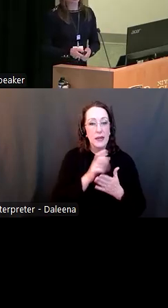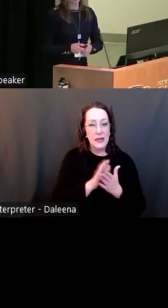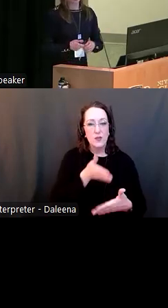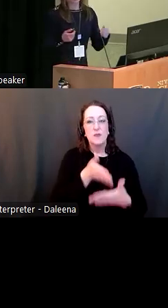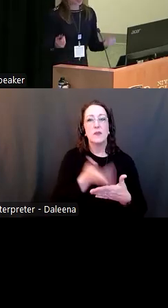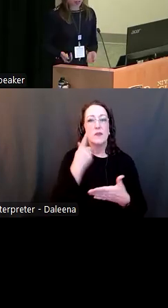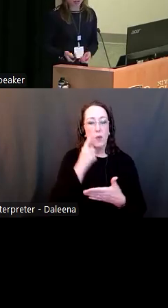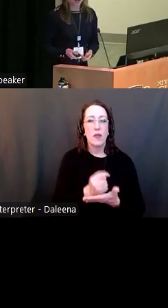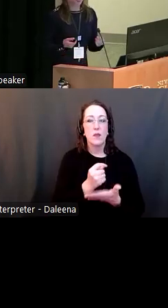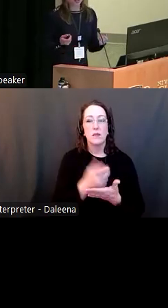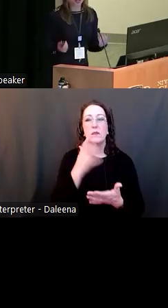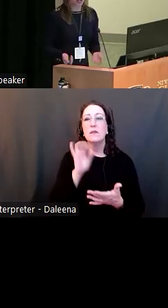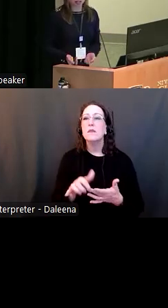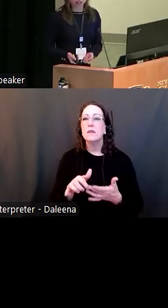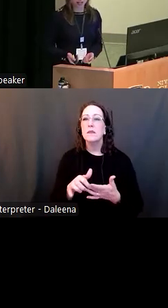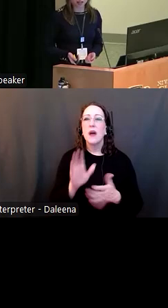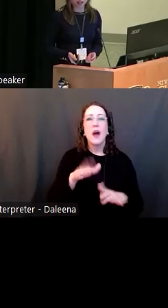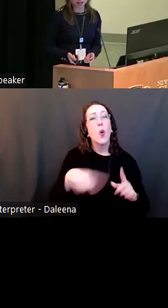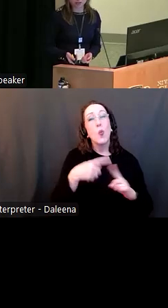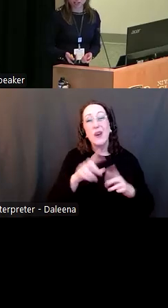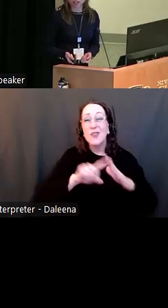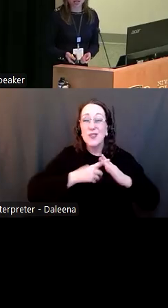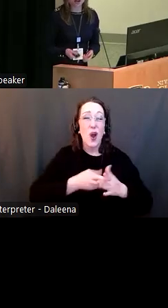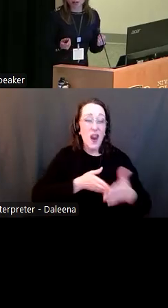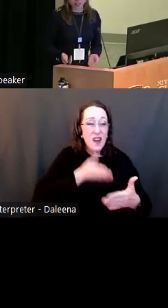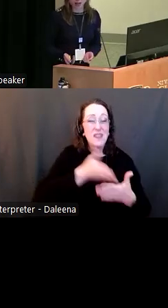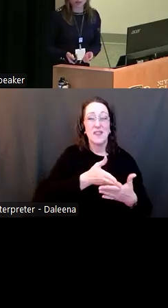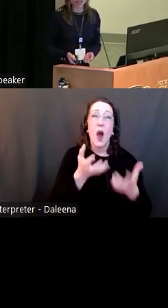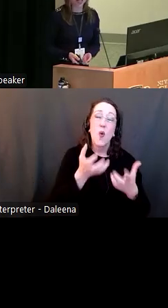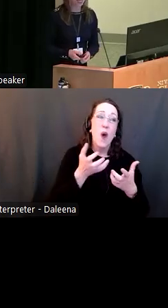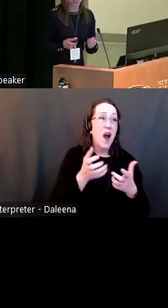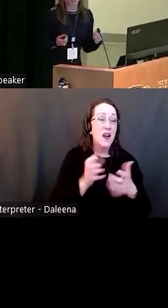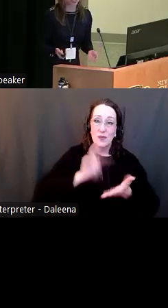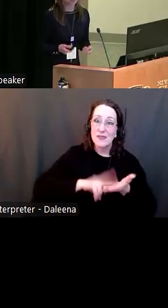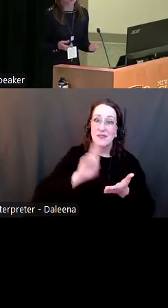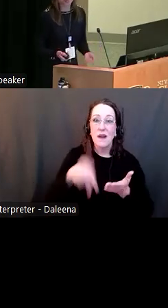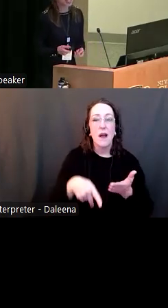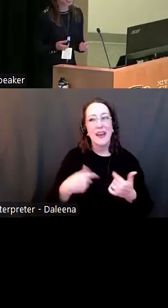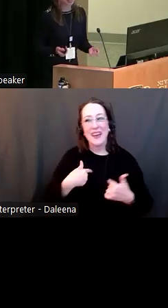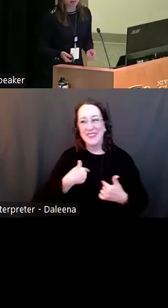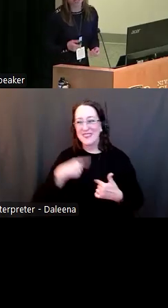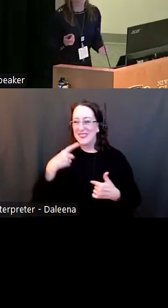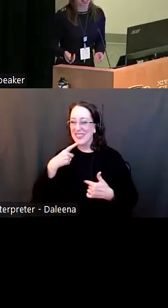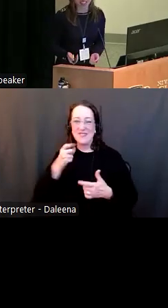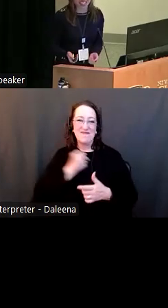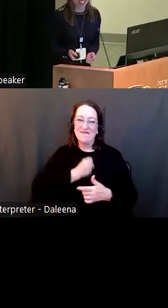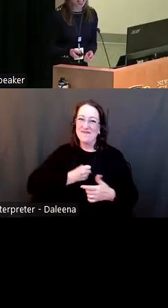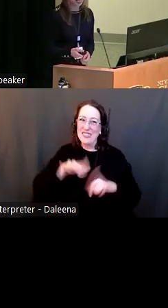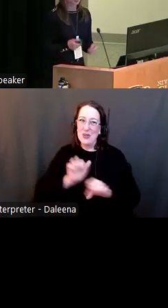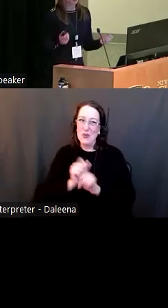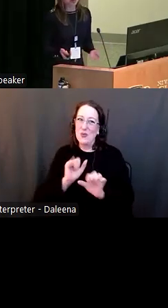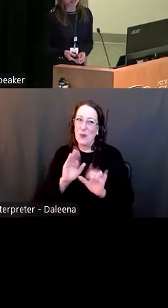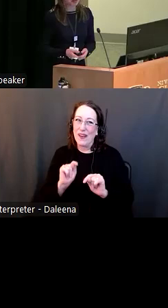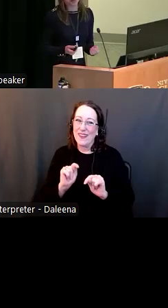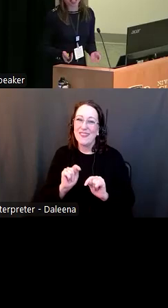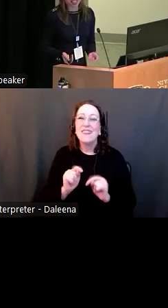me, Dr. Tran, when are you going to start this intervention? I want to sign up for it. And I had to say, I'm sorry, I'm still working on it.